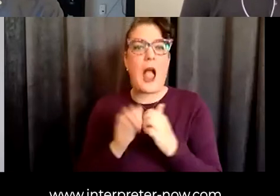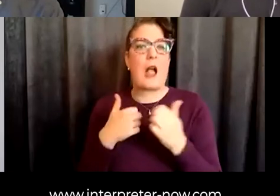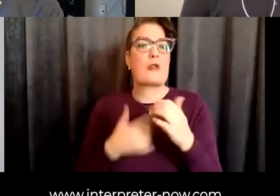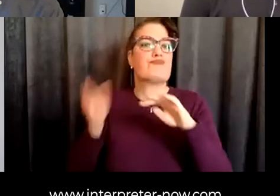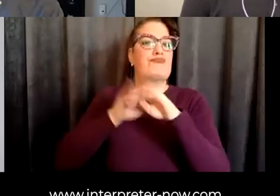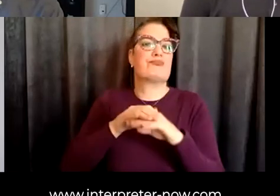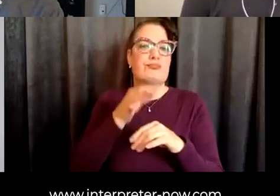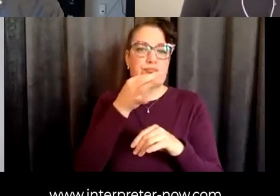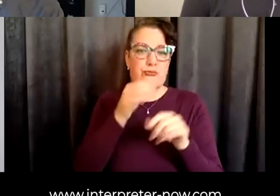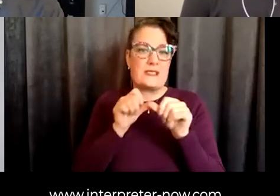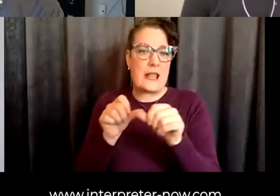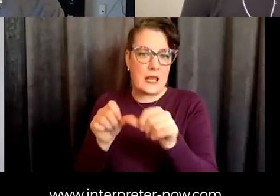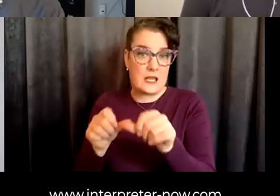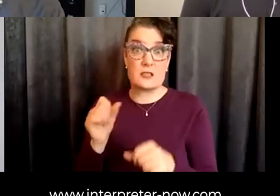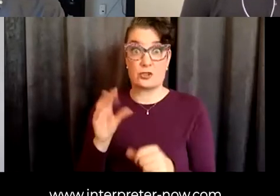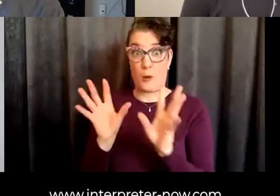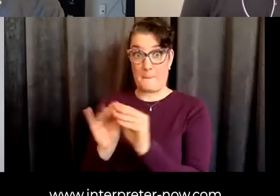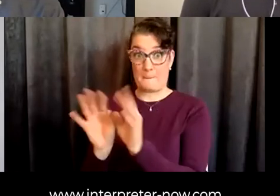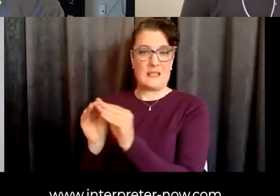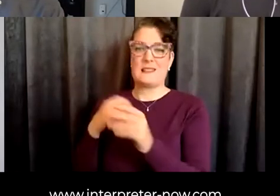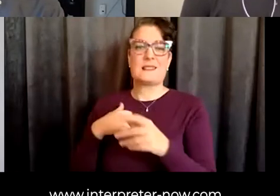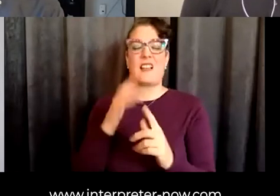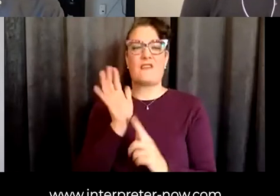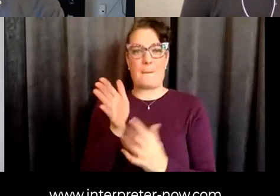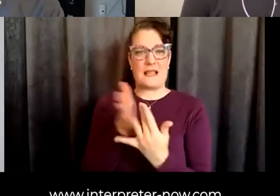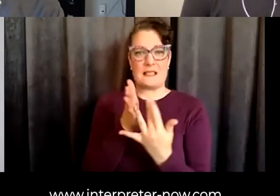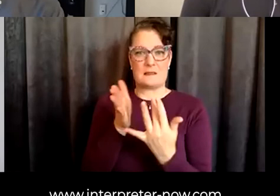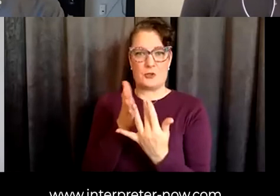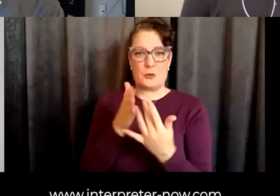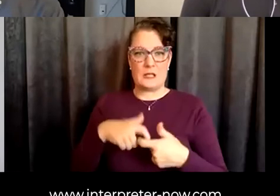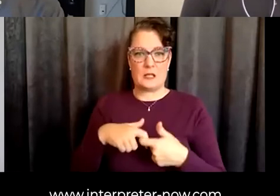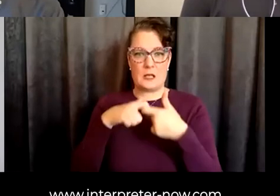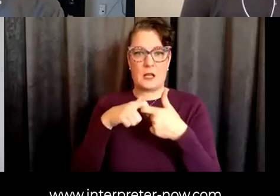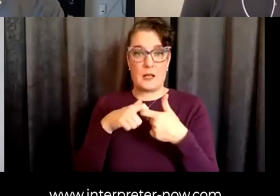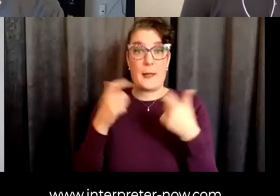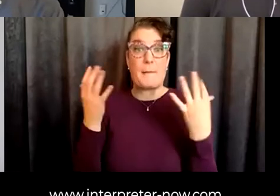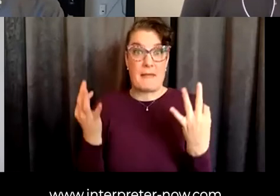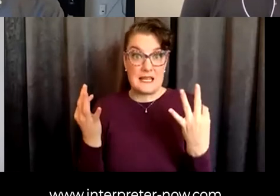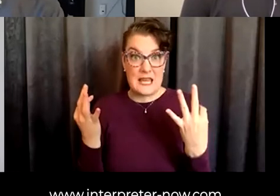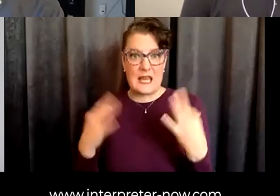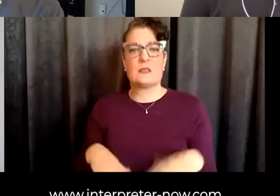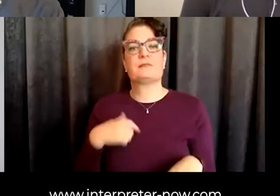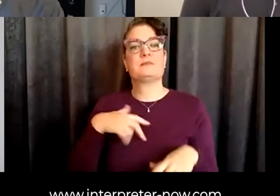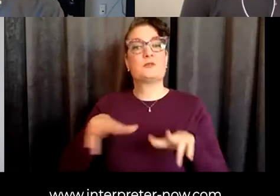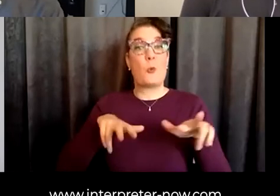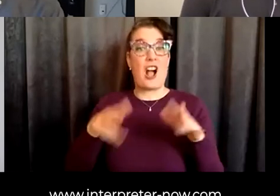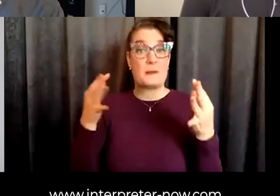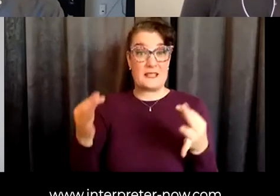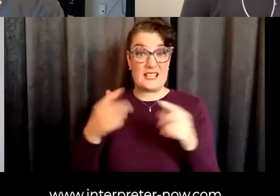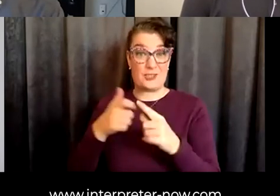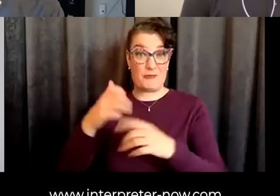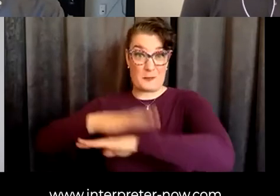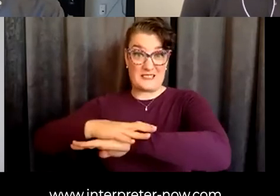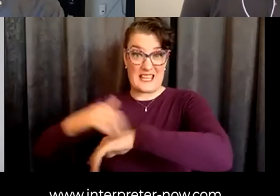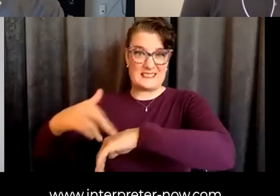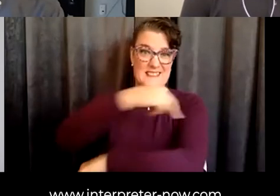for 5 minutes in between meetings. I started doing walking meditations from my desk to the kitchen and back, and just bringing